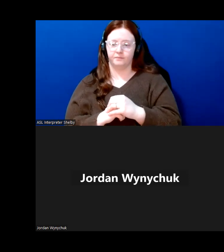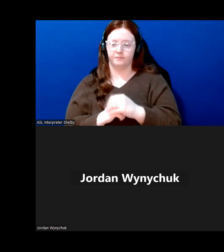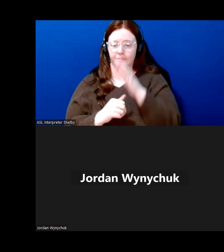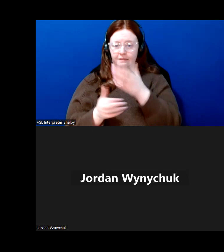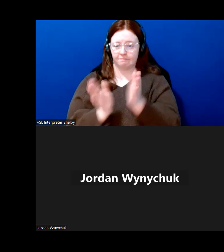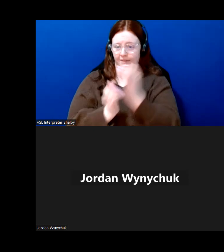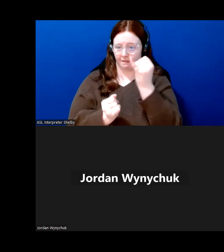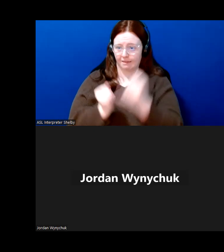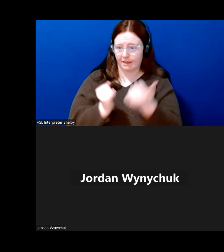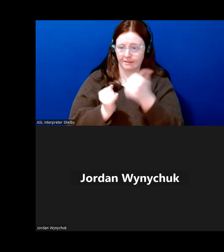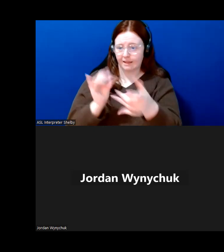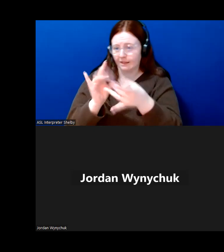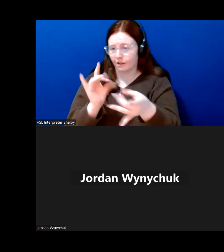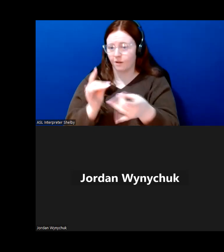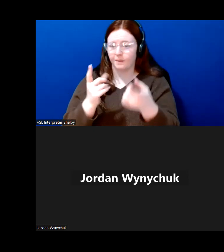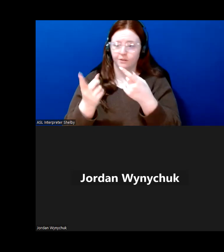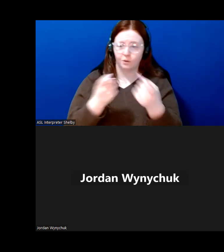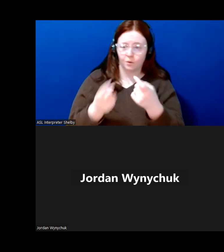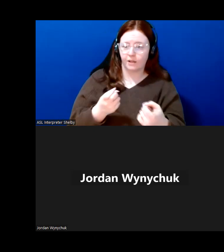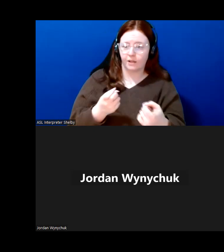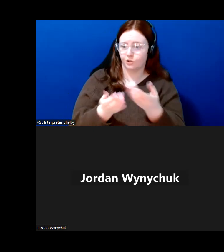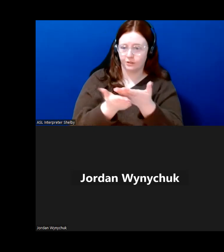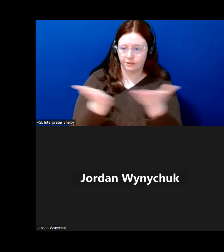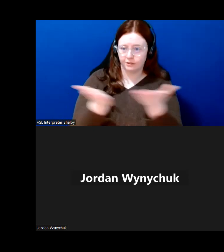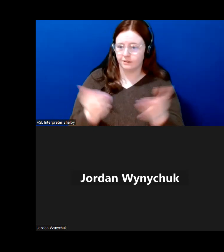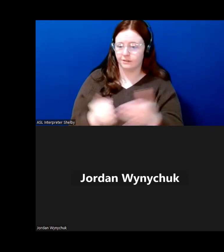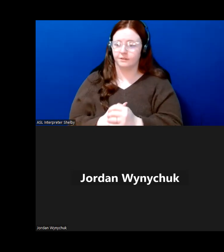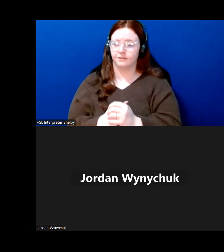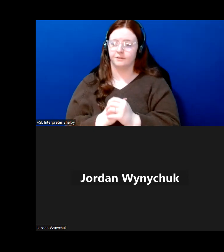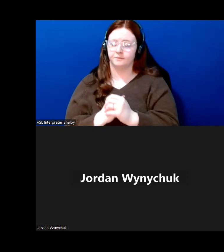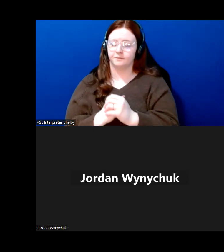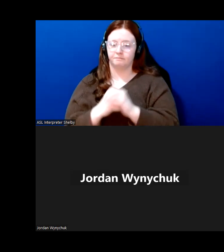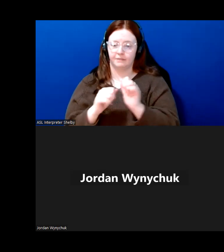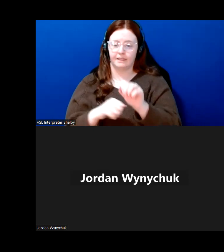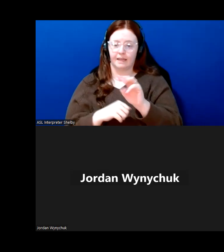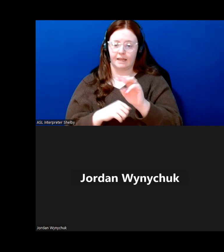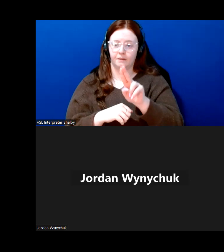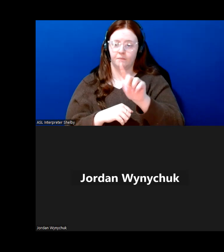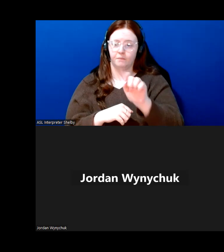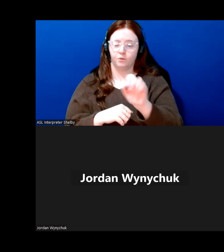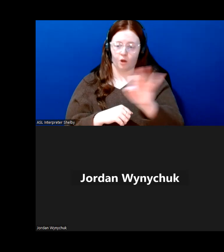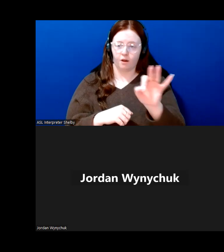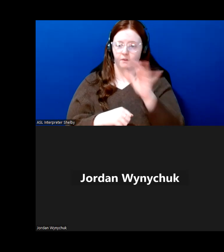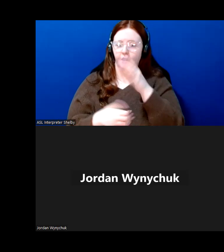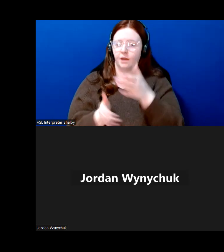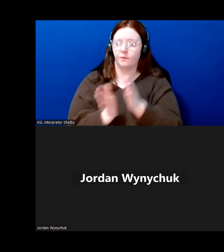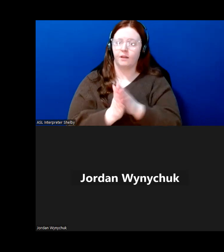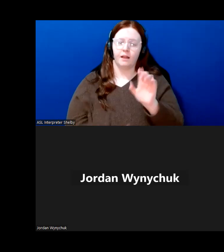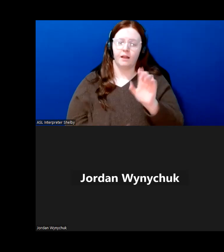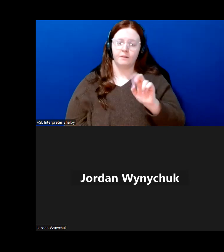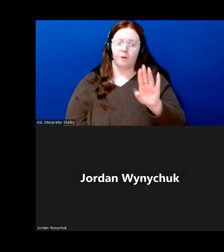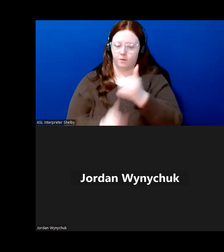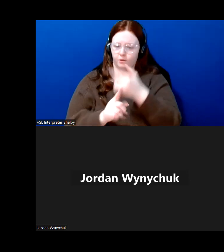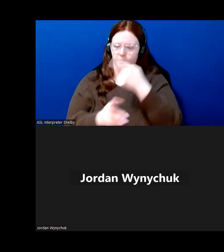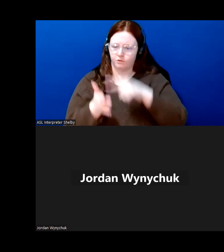again. Is there any questions, comments that anybody would like to take themselves off mute and ask? And I'm going to ask my colleague Barb to have a look at the